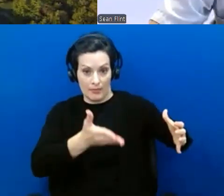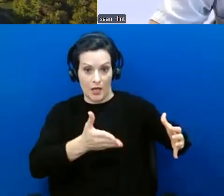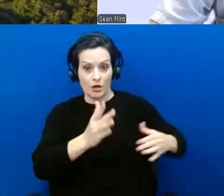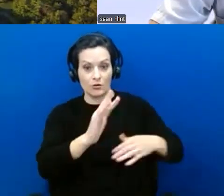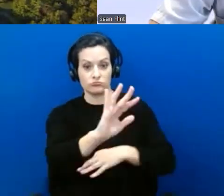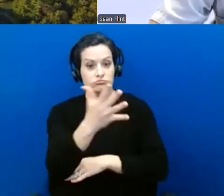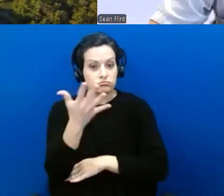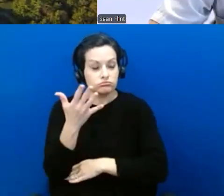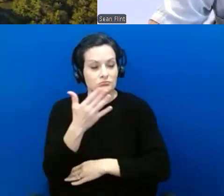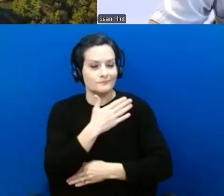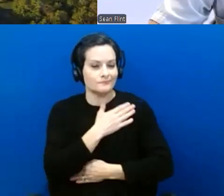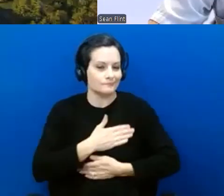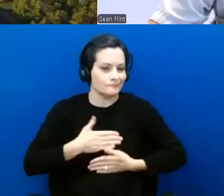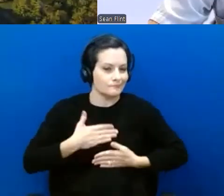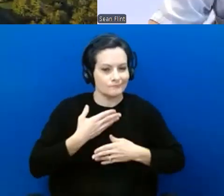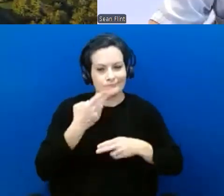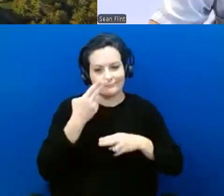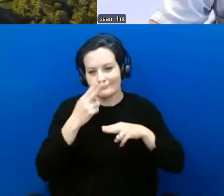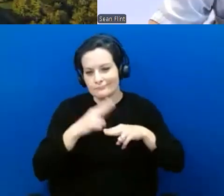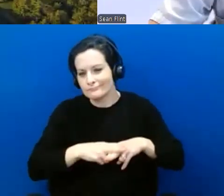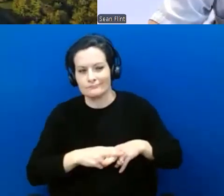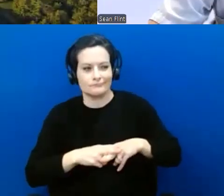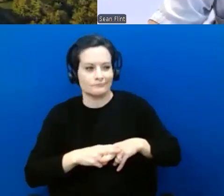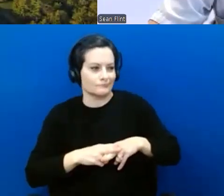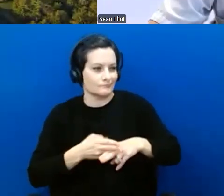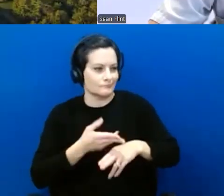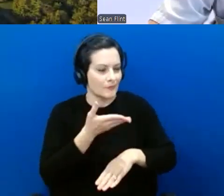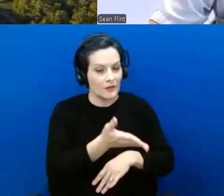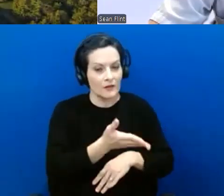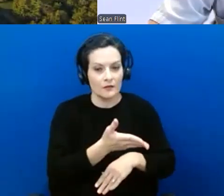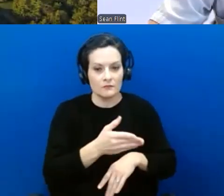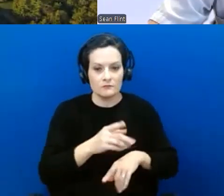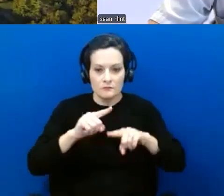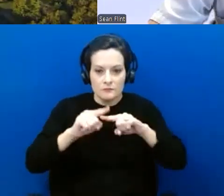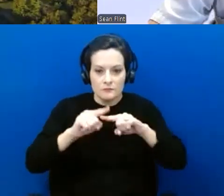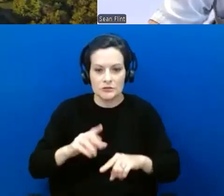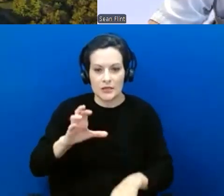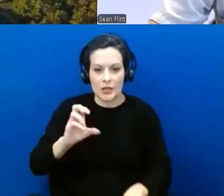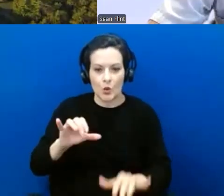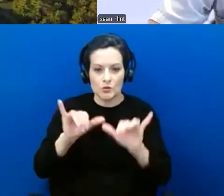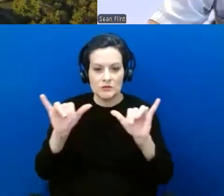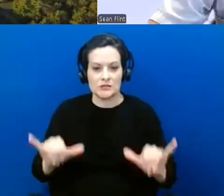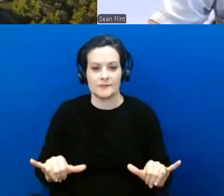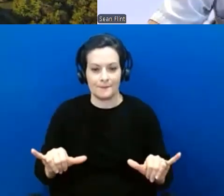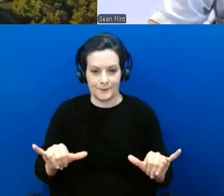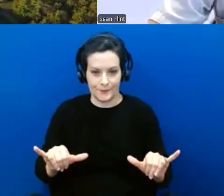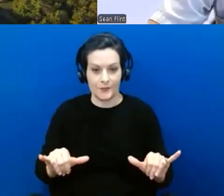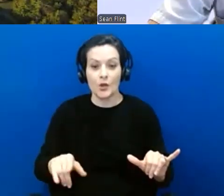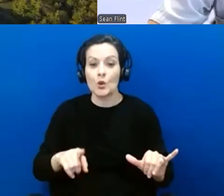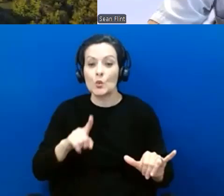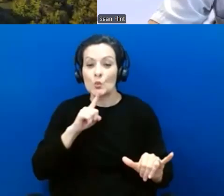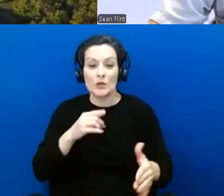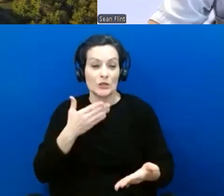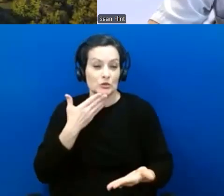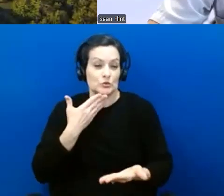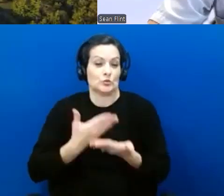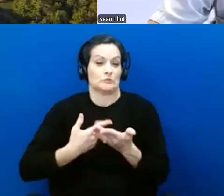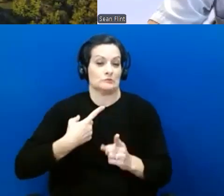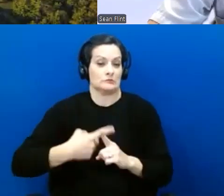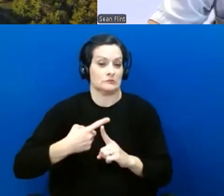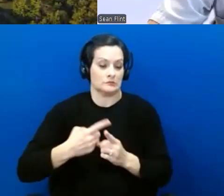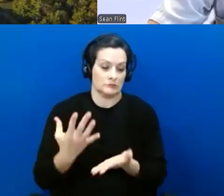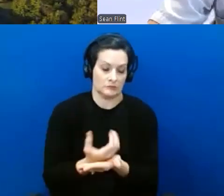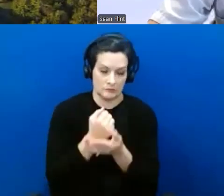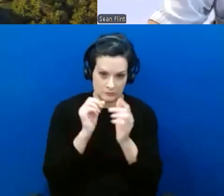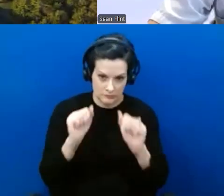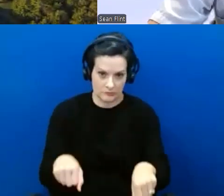they love, which is relying on ecosystems, is an incredible potential asset. And I think